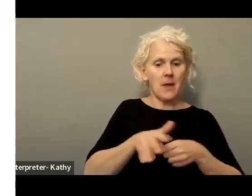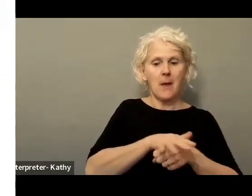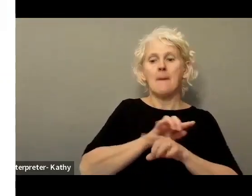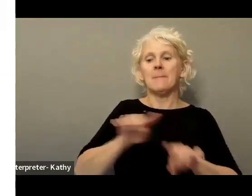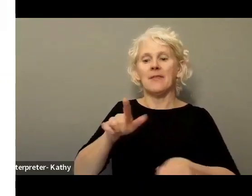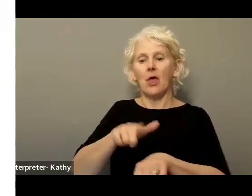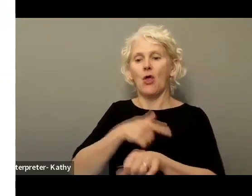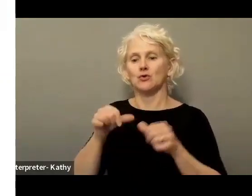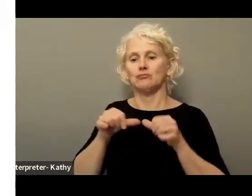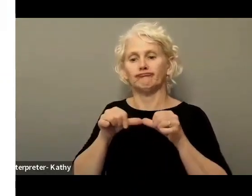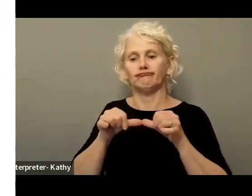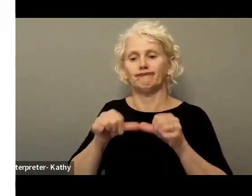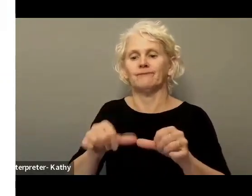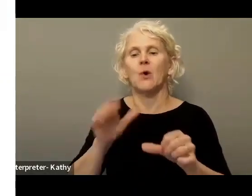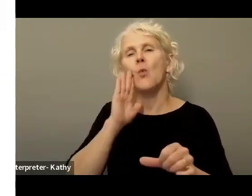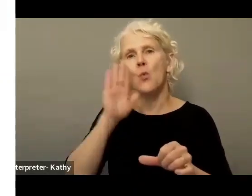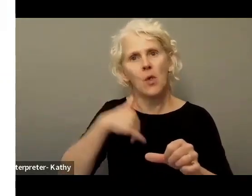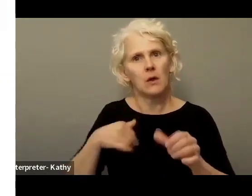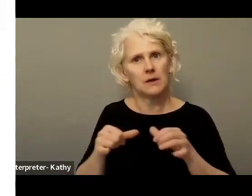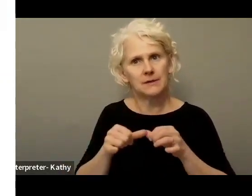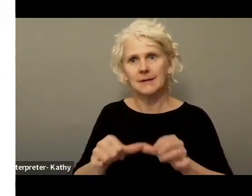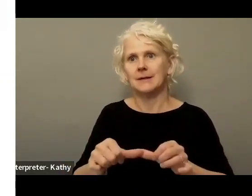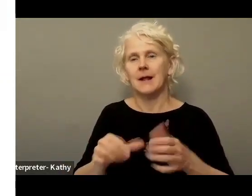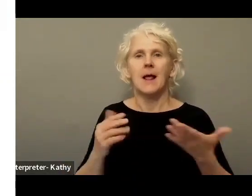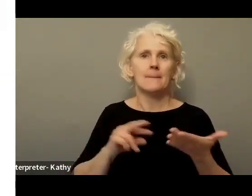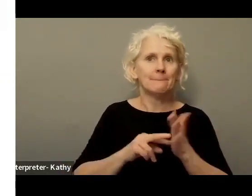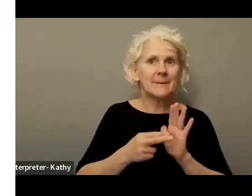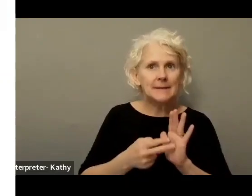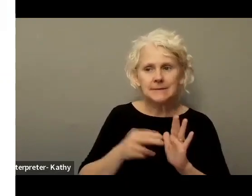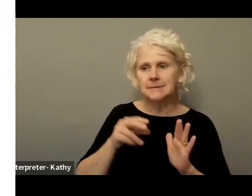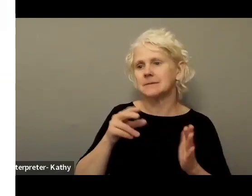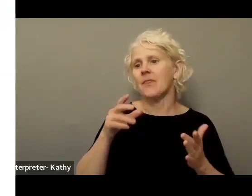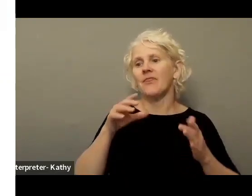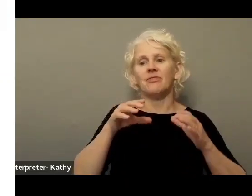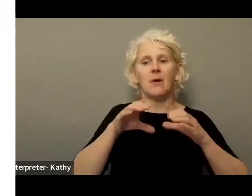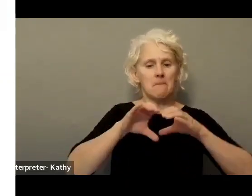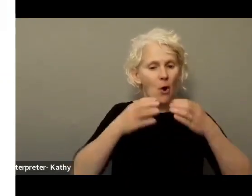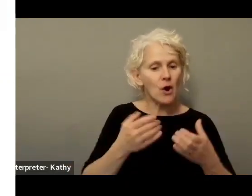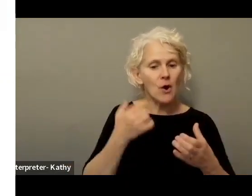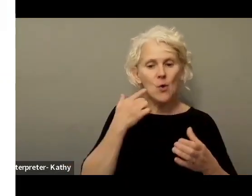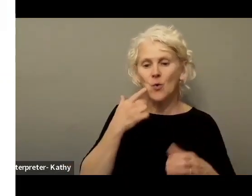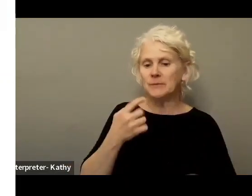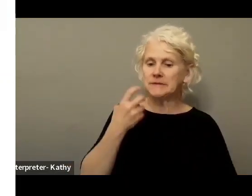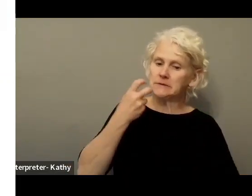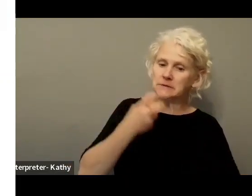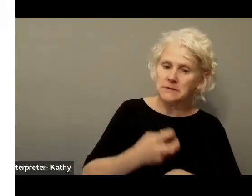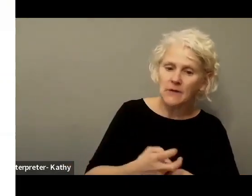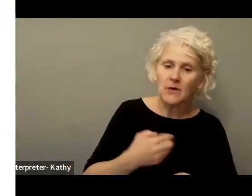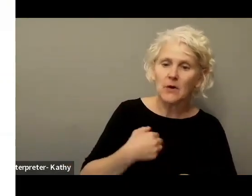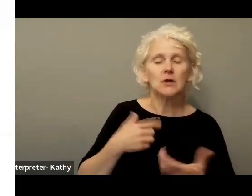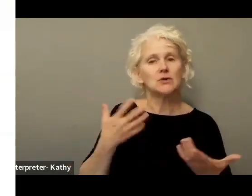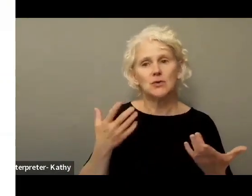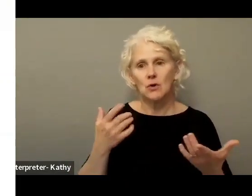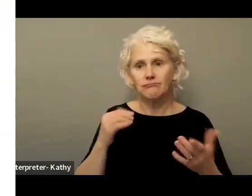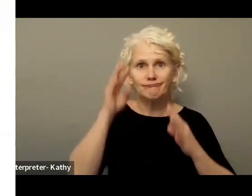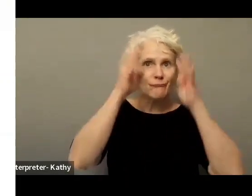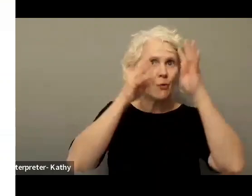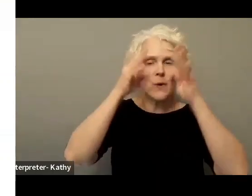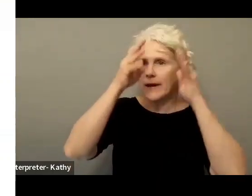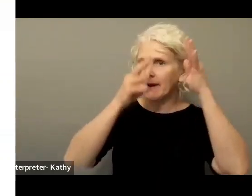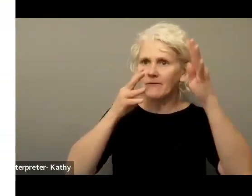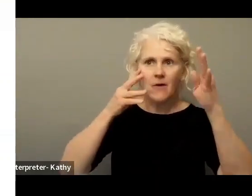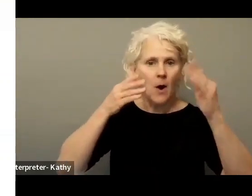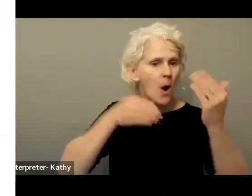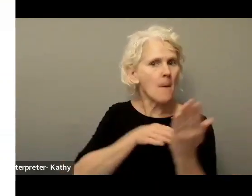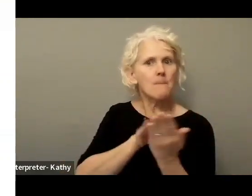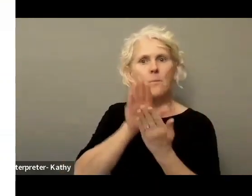with us, and it's going to keep the labor market tight, which means, like I said, you guys are going to have to be better. So any new creative or innovative